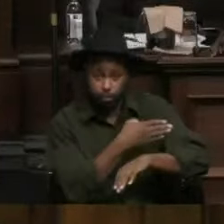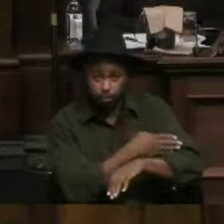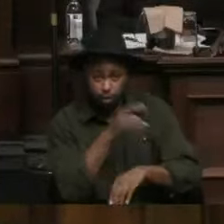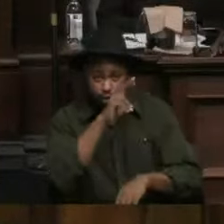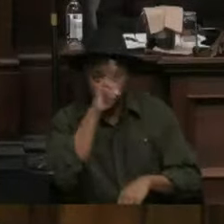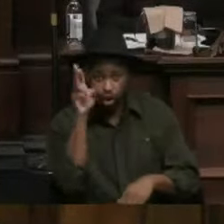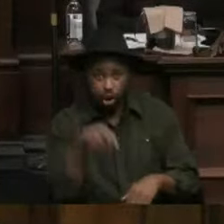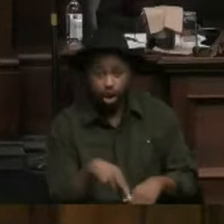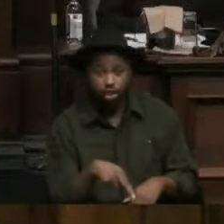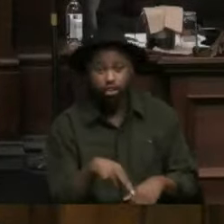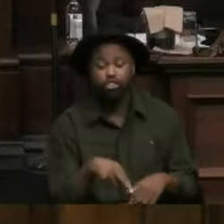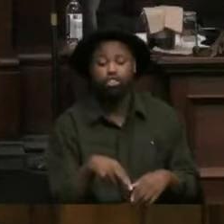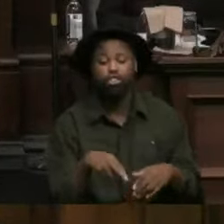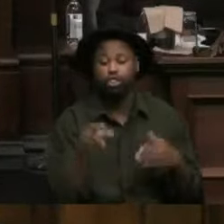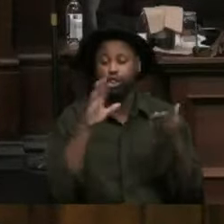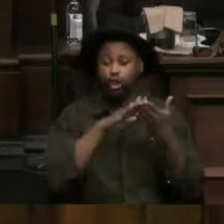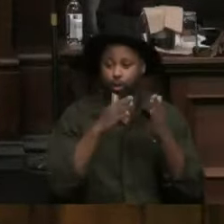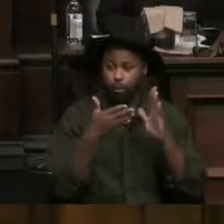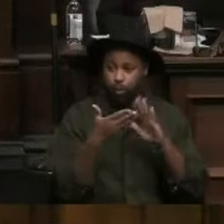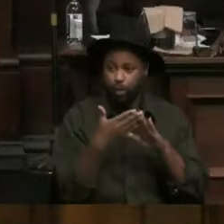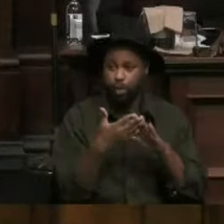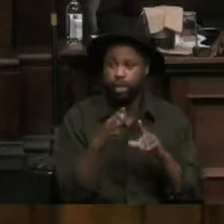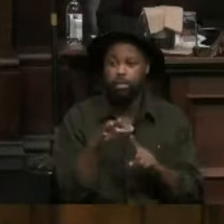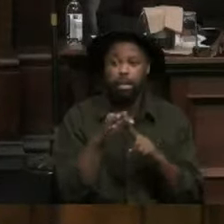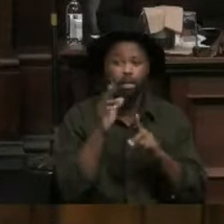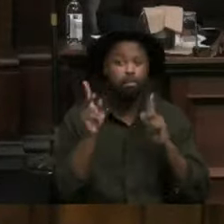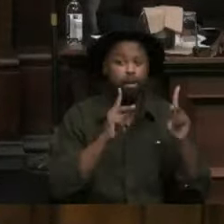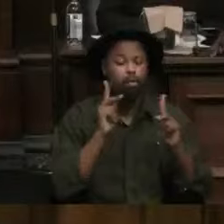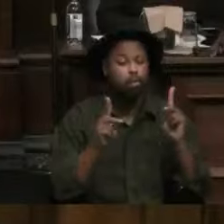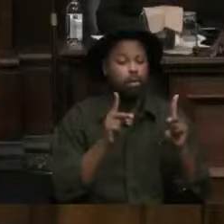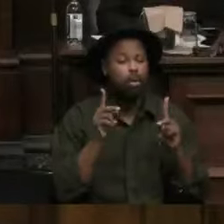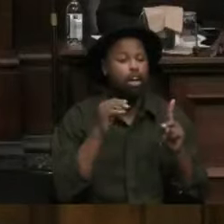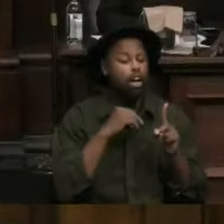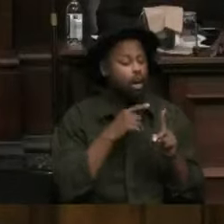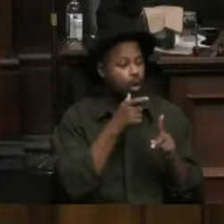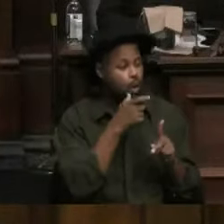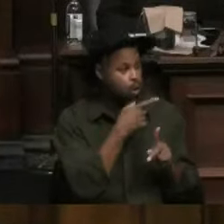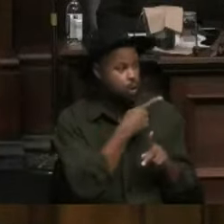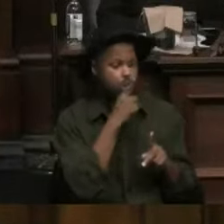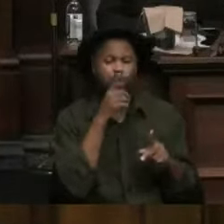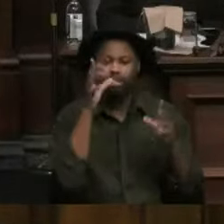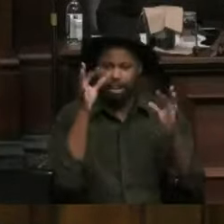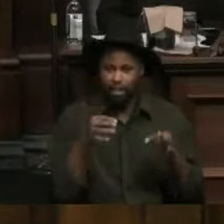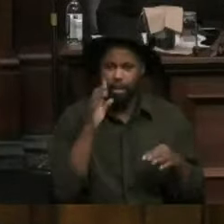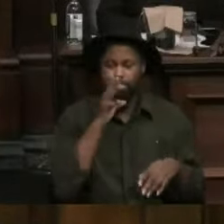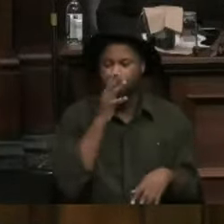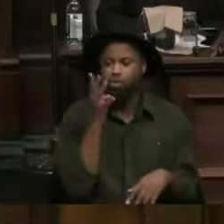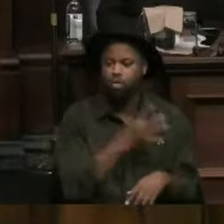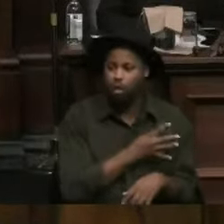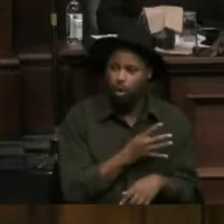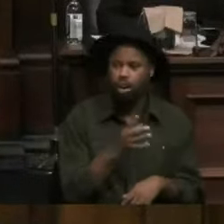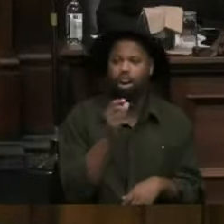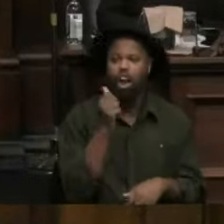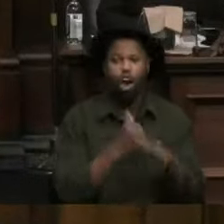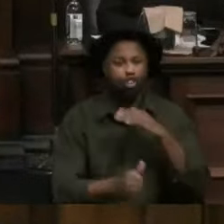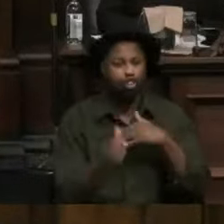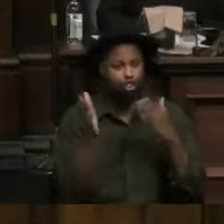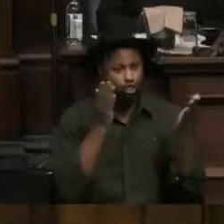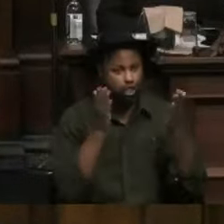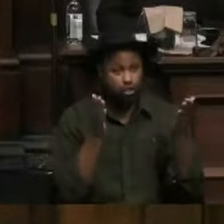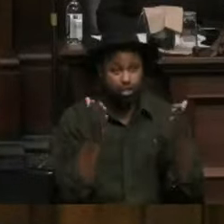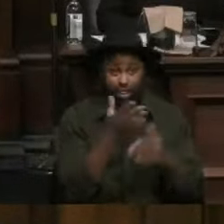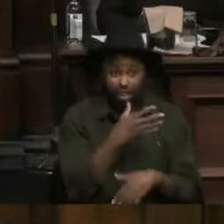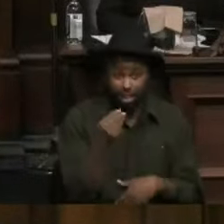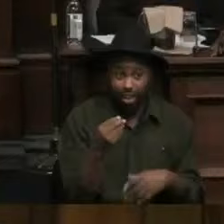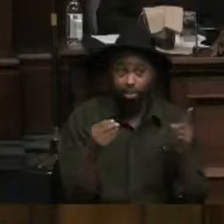Rochester City, the Rochester community, and especially those in his community who have historically been ignored and underserved. And whereas